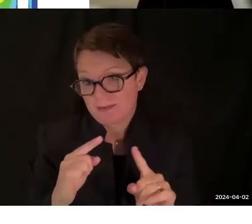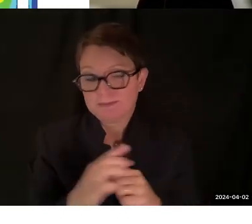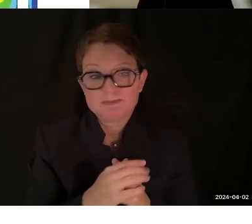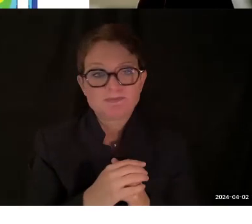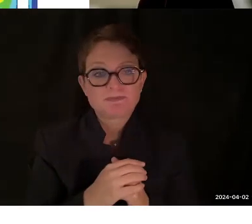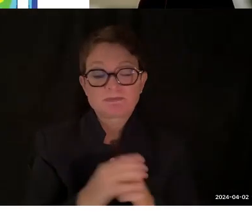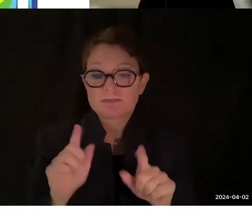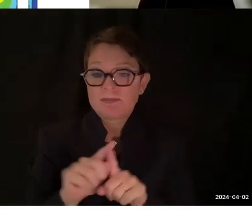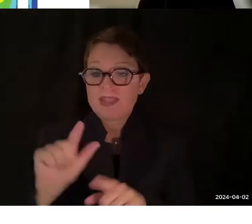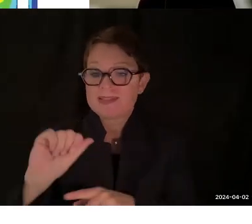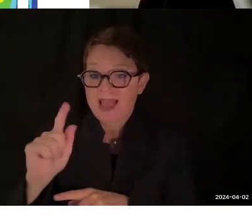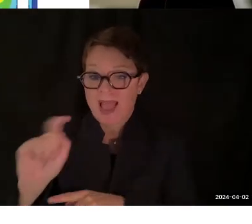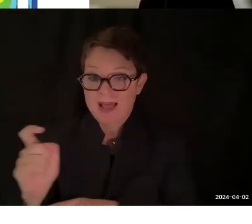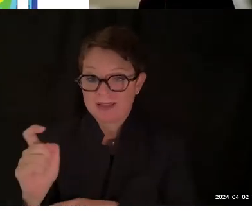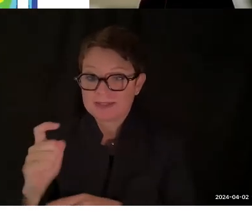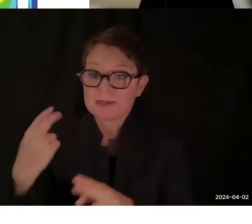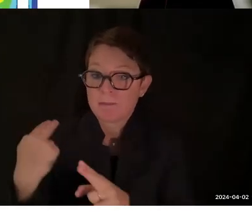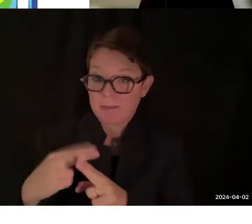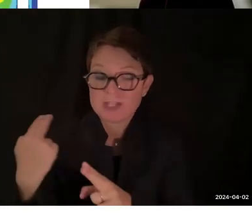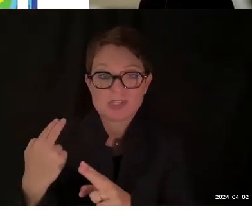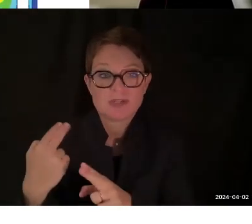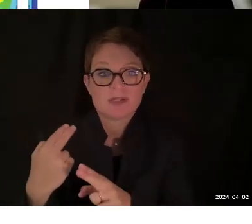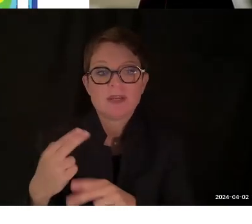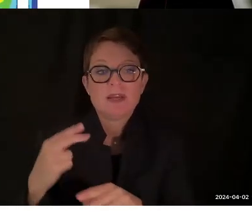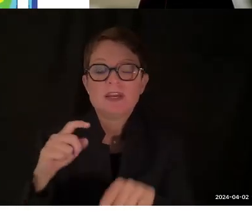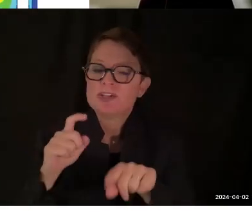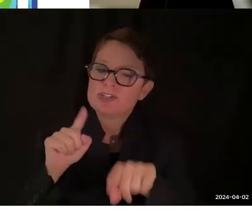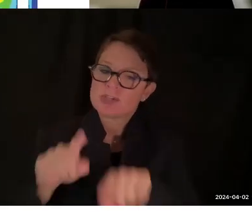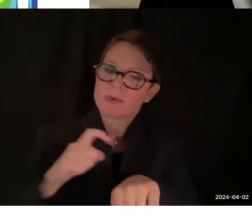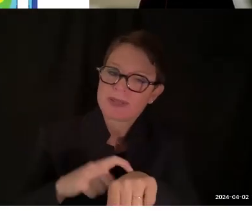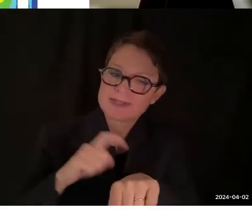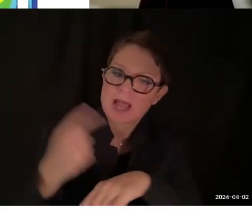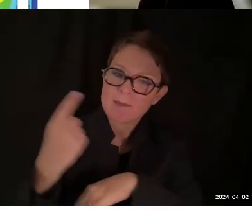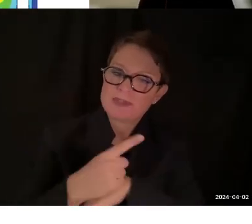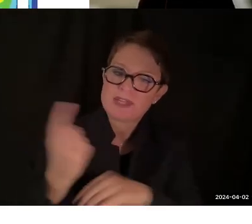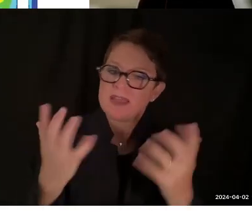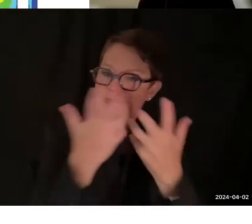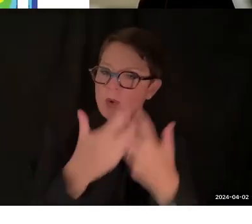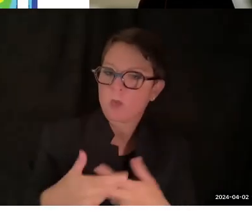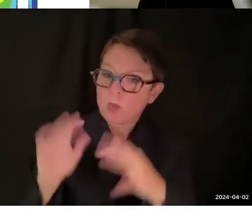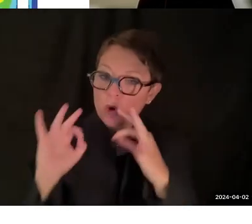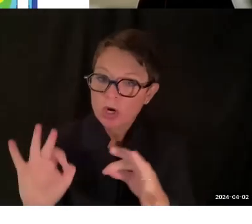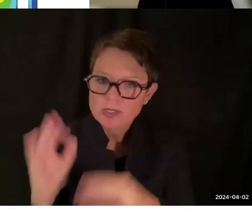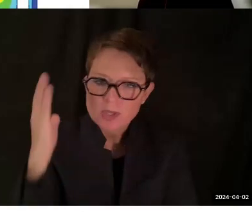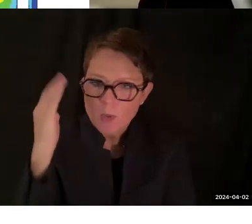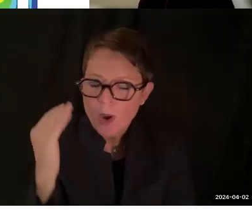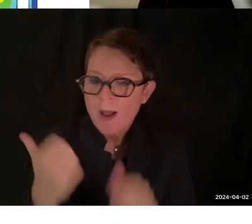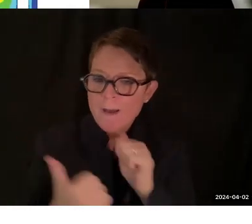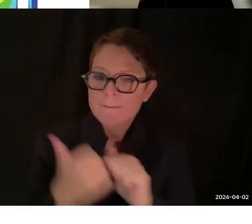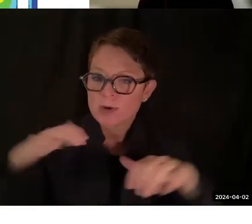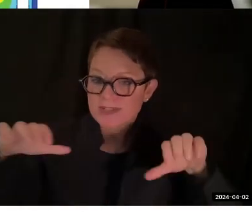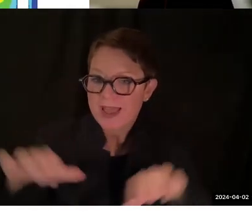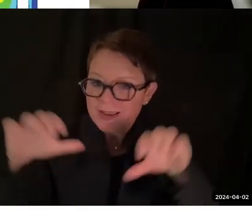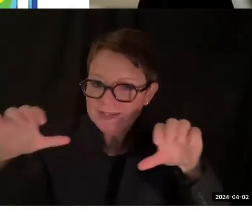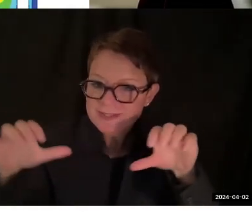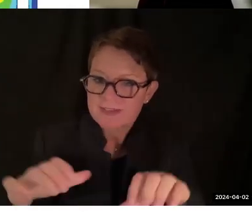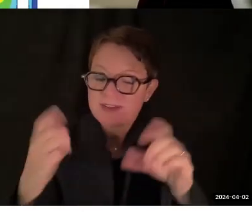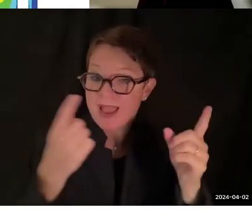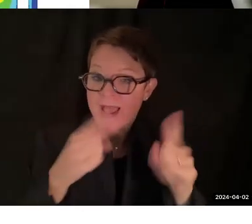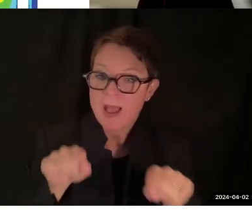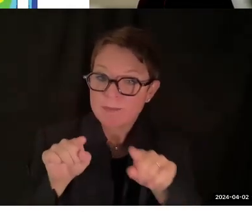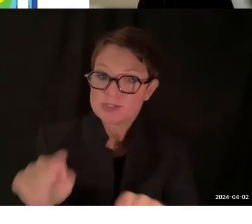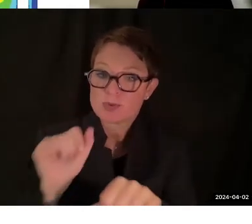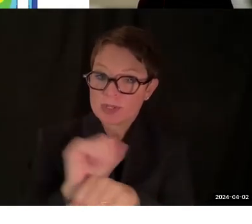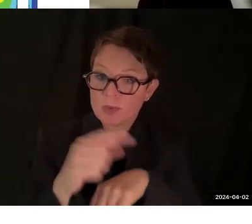as Alex had noted earlier, it's at a time of day that works well for us because most of the activities that were happening during